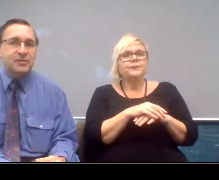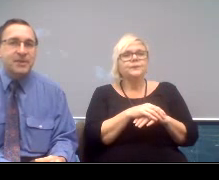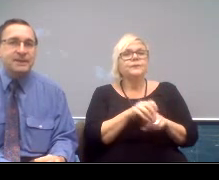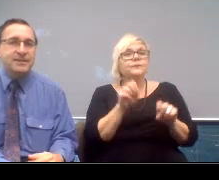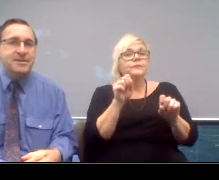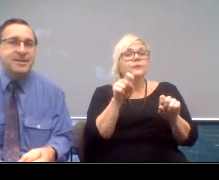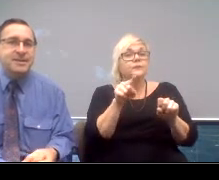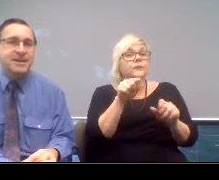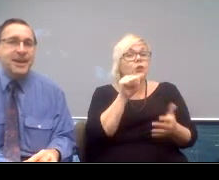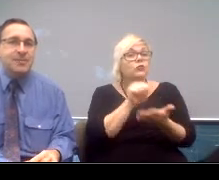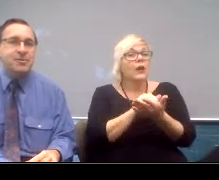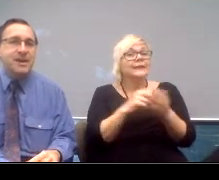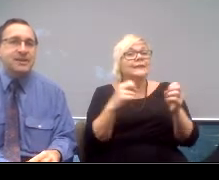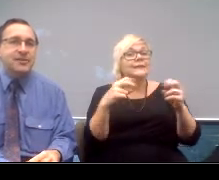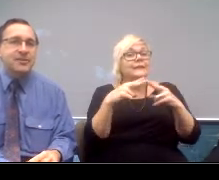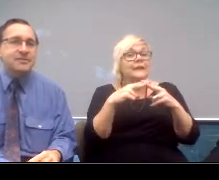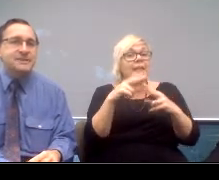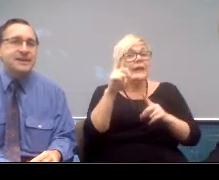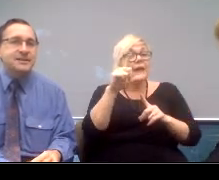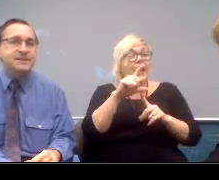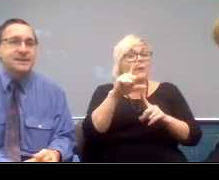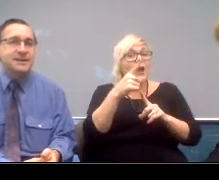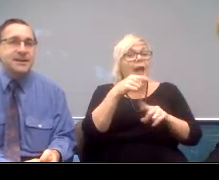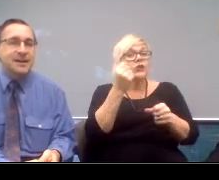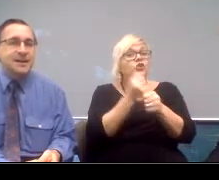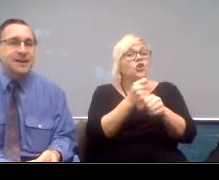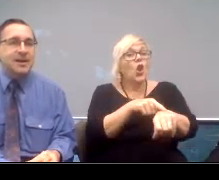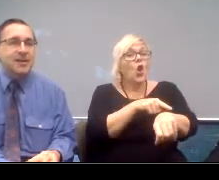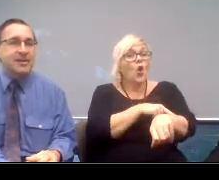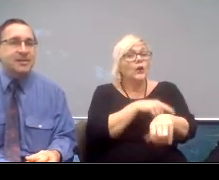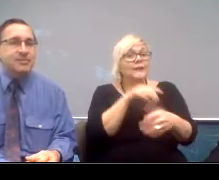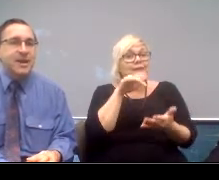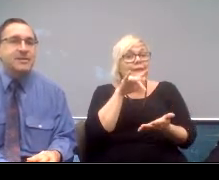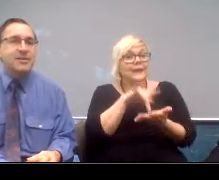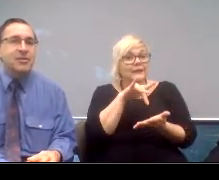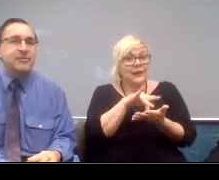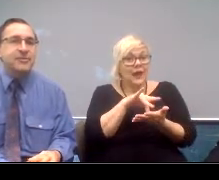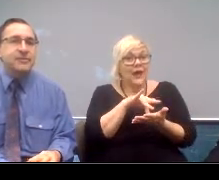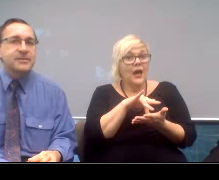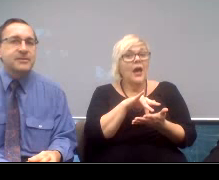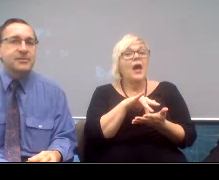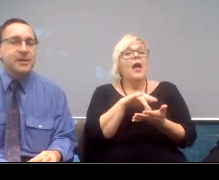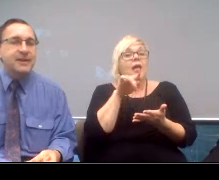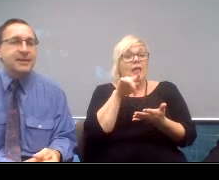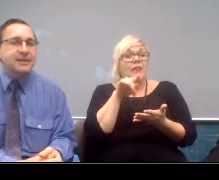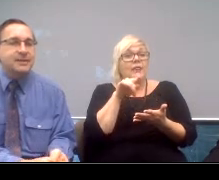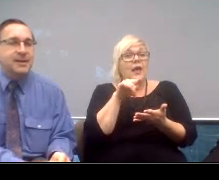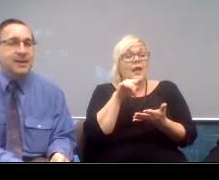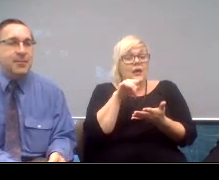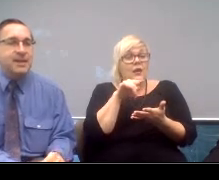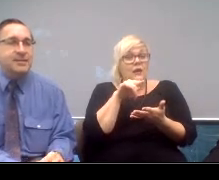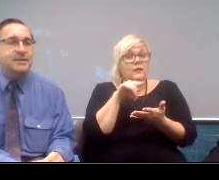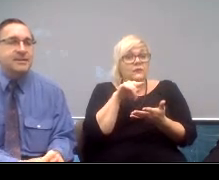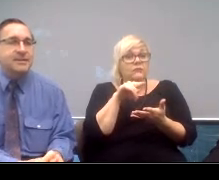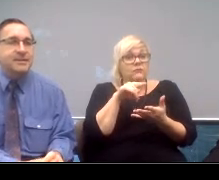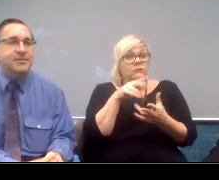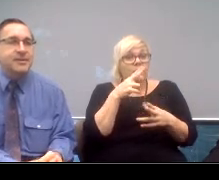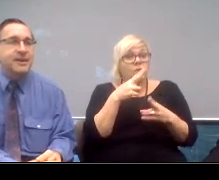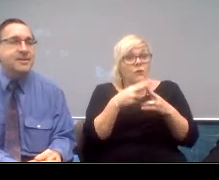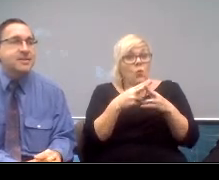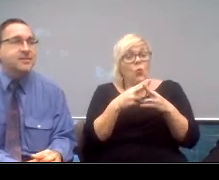Yes, you're correct. The Sydney, Canberra and Geelong centres are aspects of creating capacity